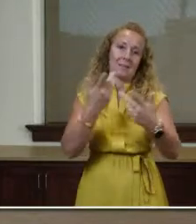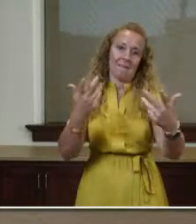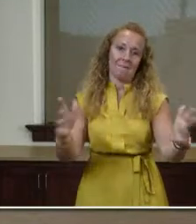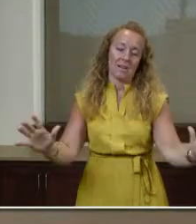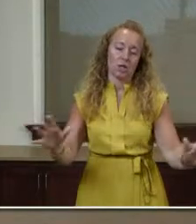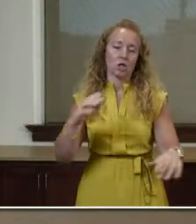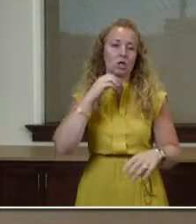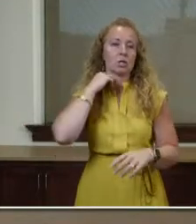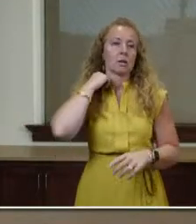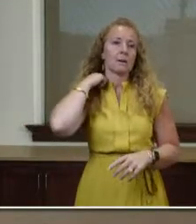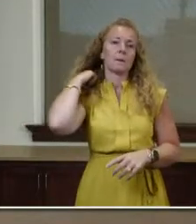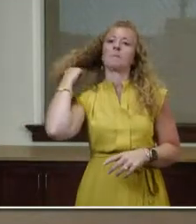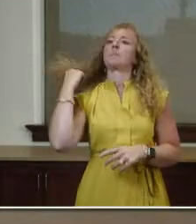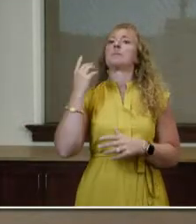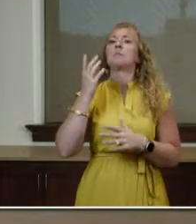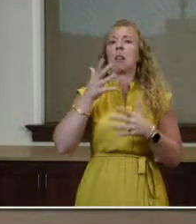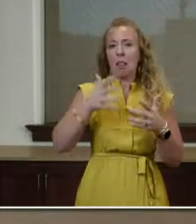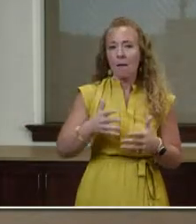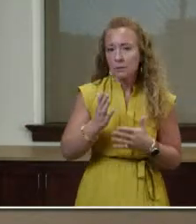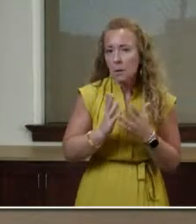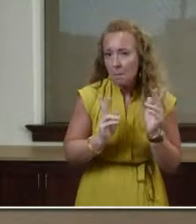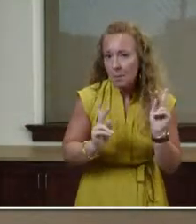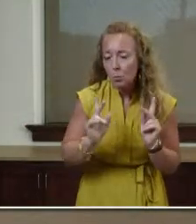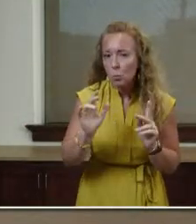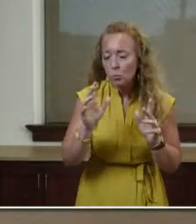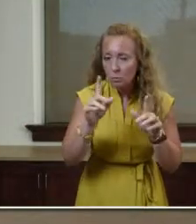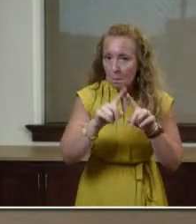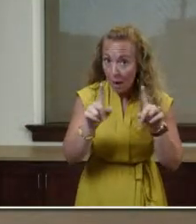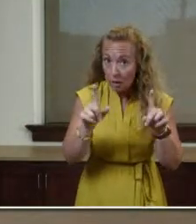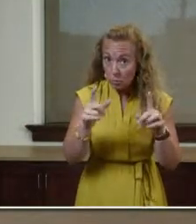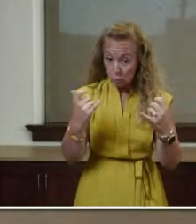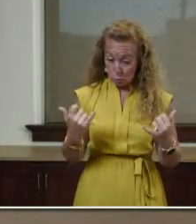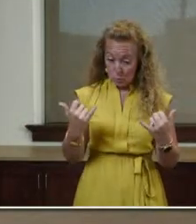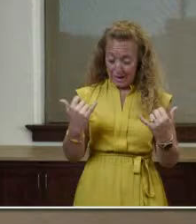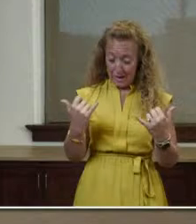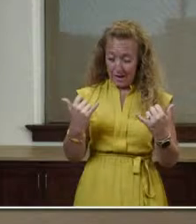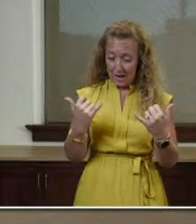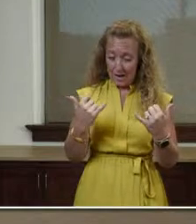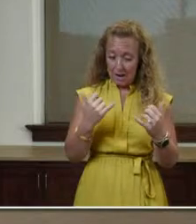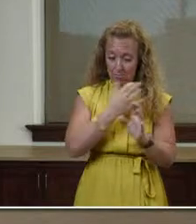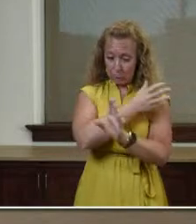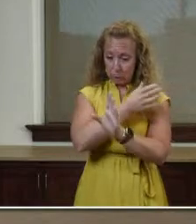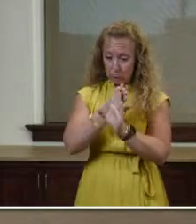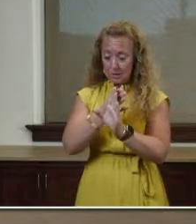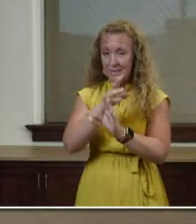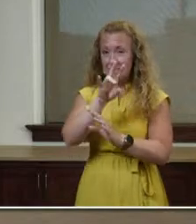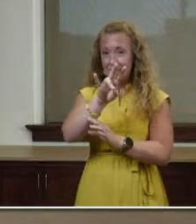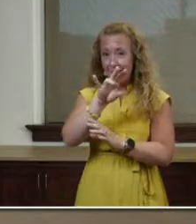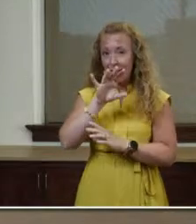have some to go. But as of today,